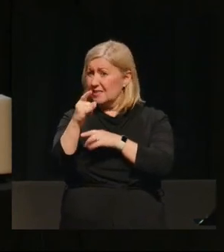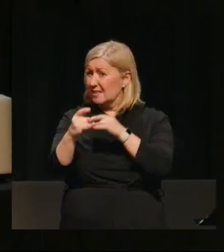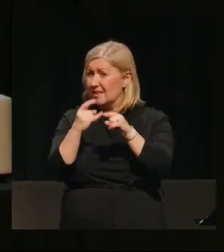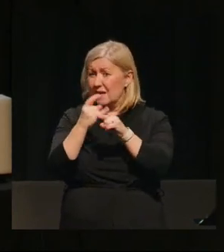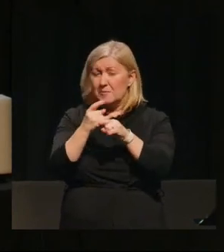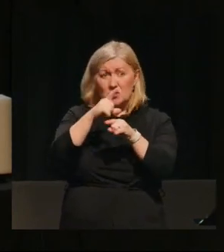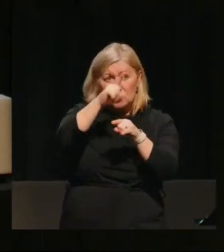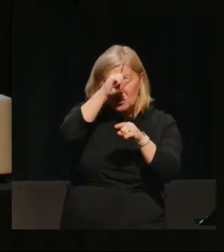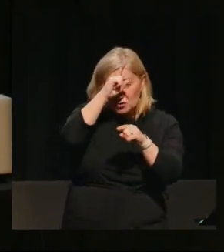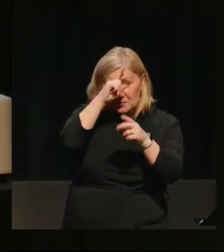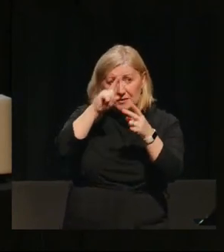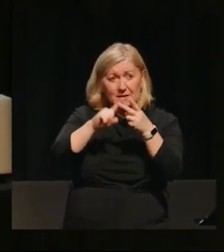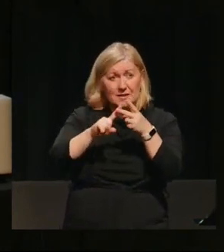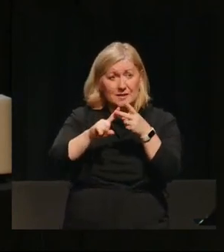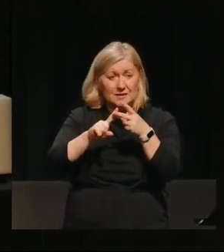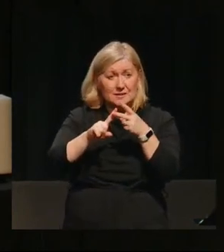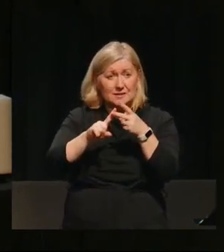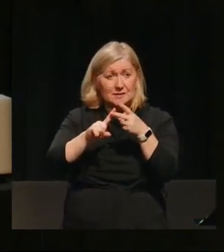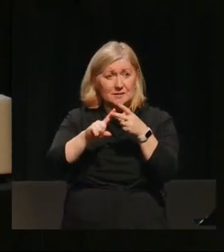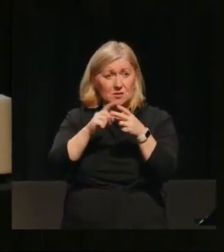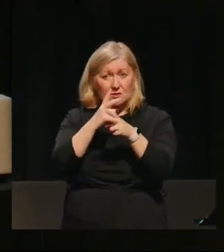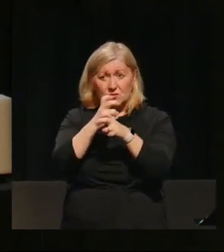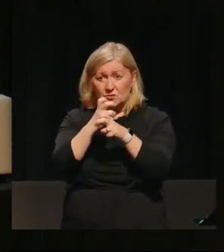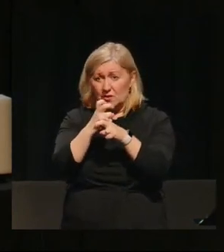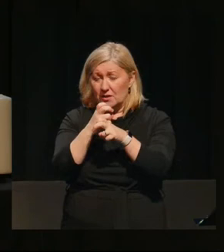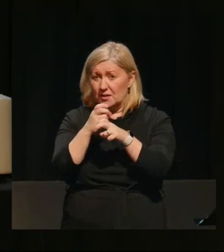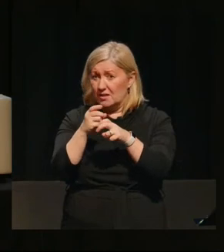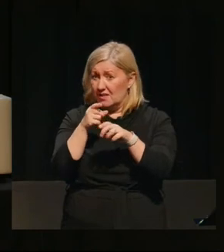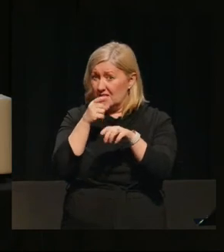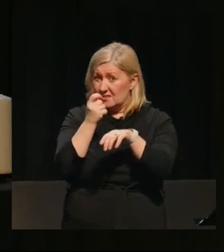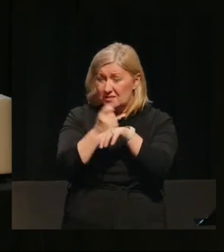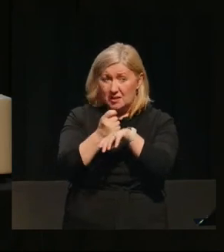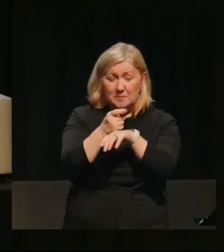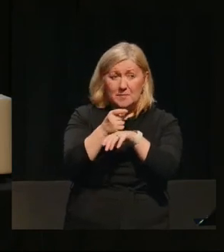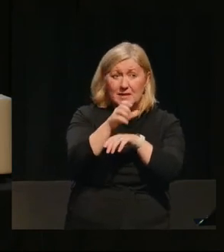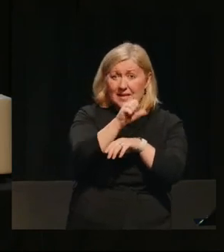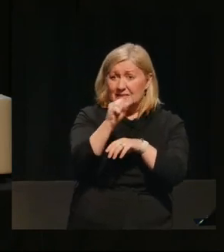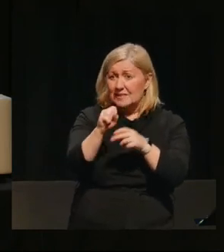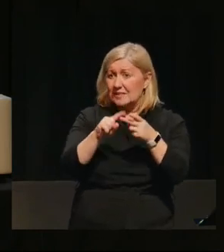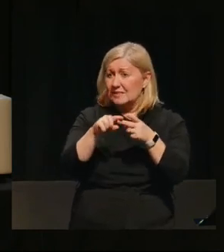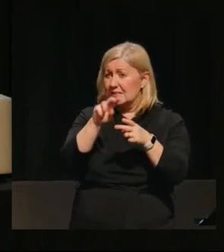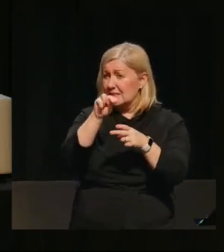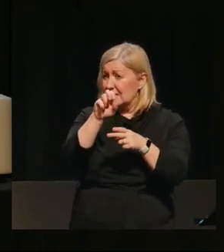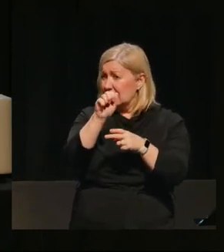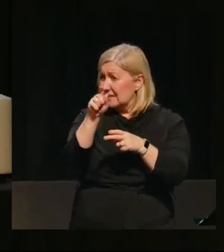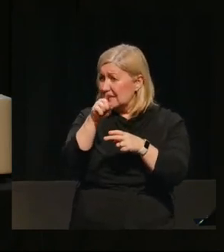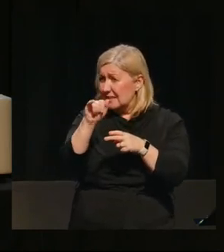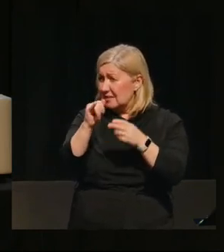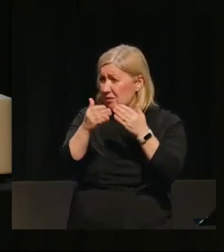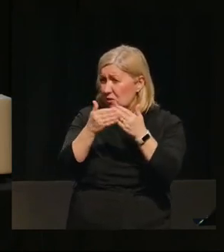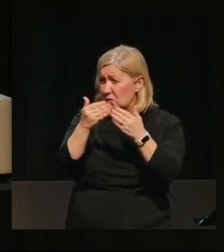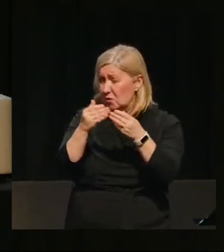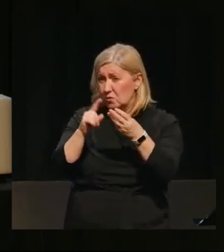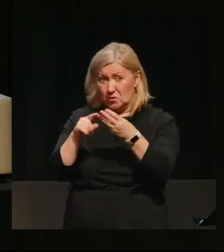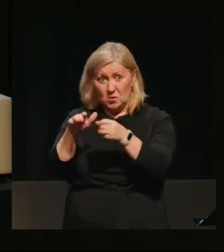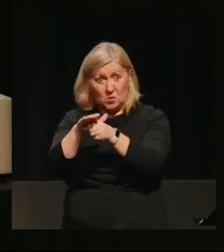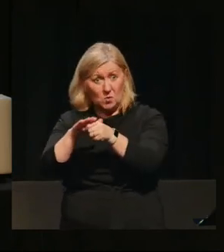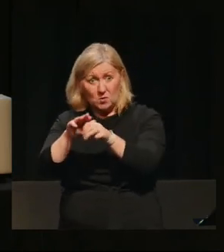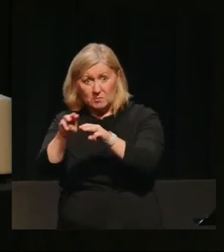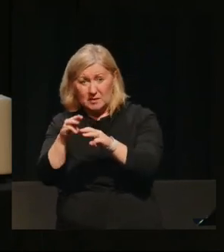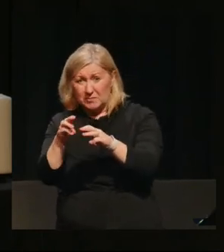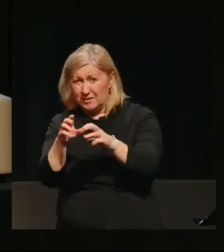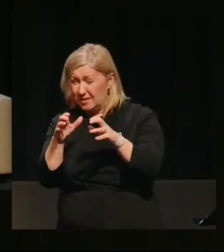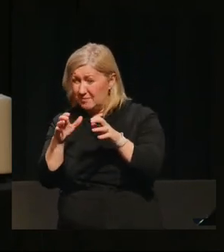SS, Nazi police, Hitler Youth, and locals rampaged through the streets on